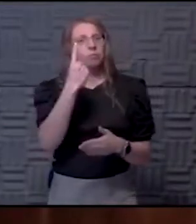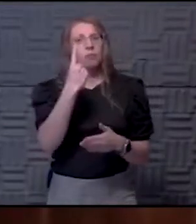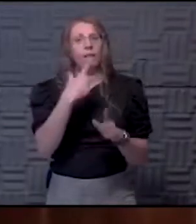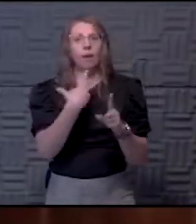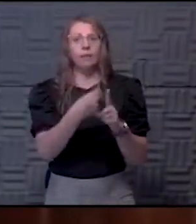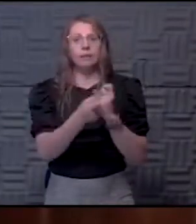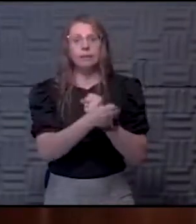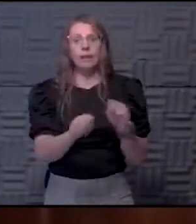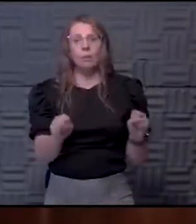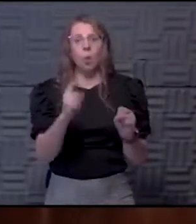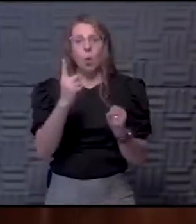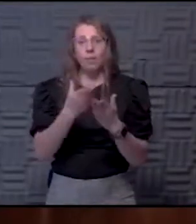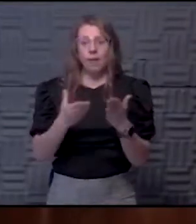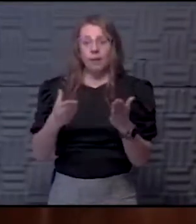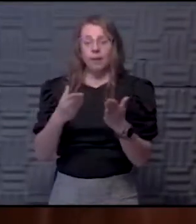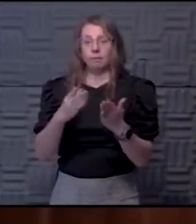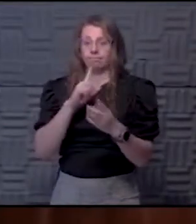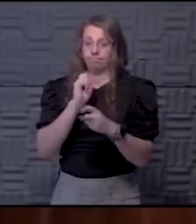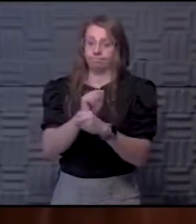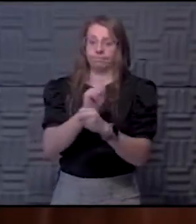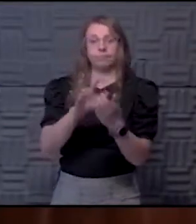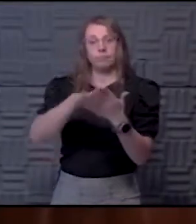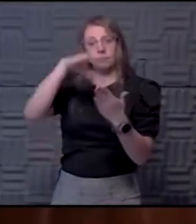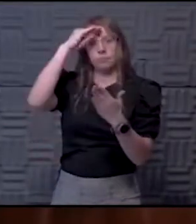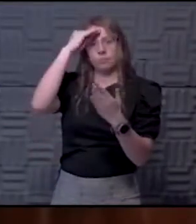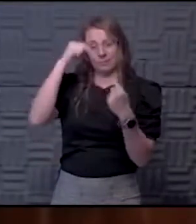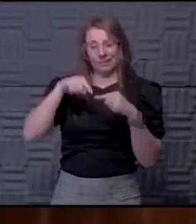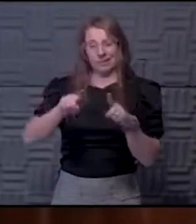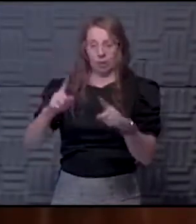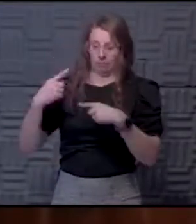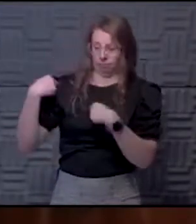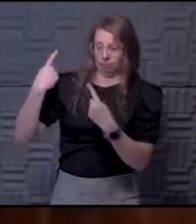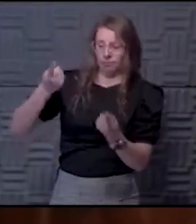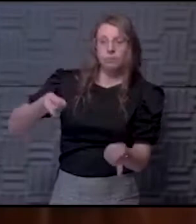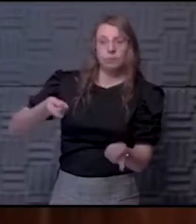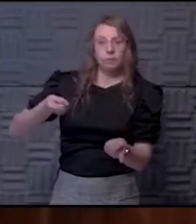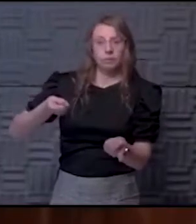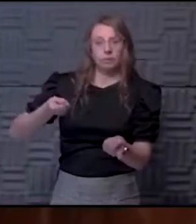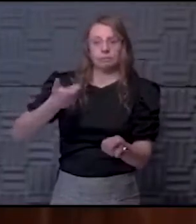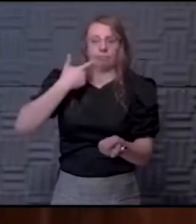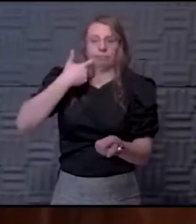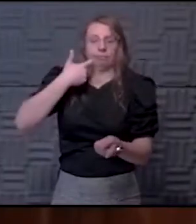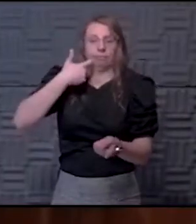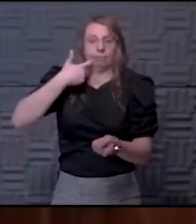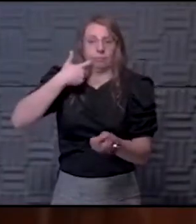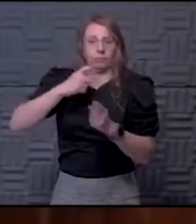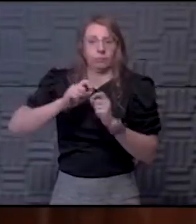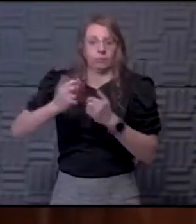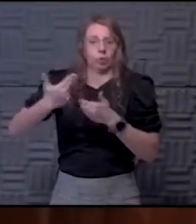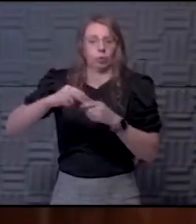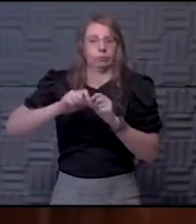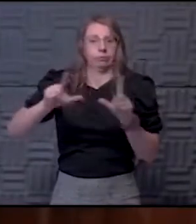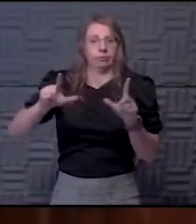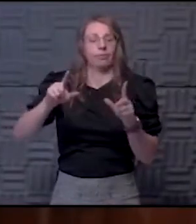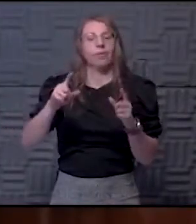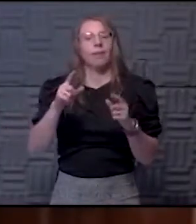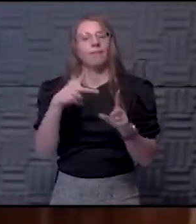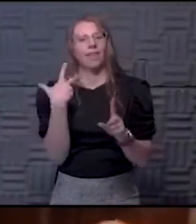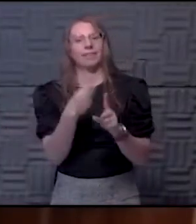we really have learned over this time period since I was last with you is the efficacy of these